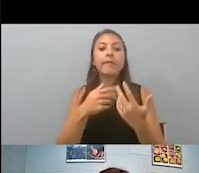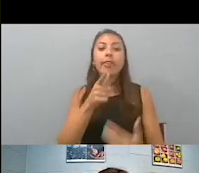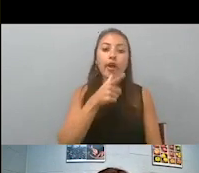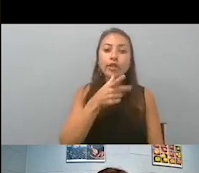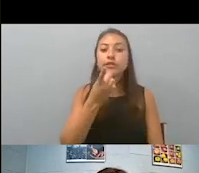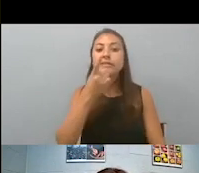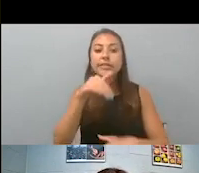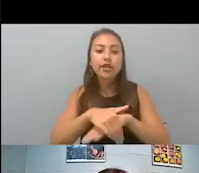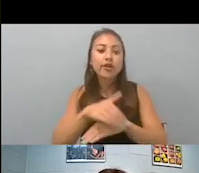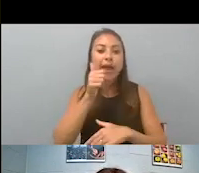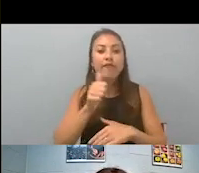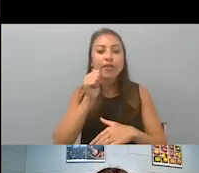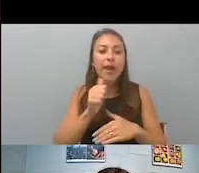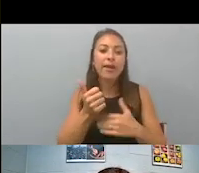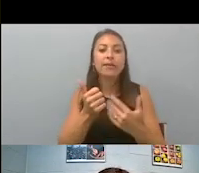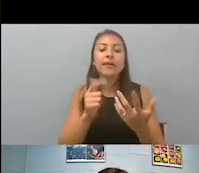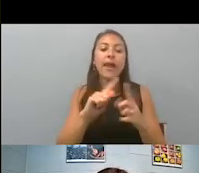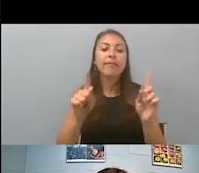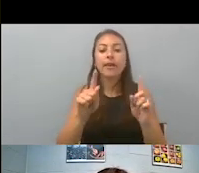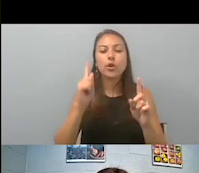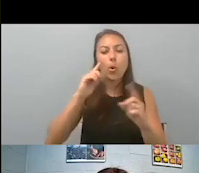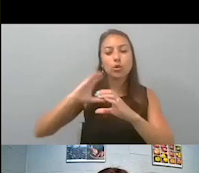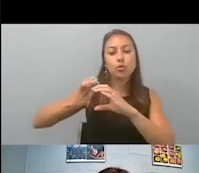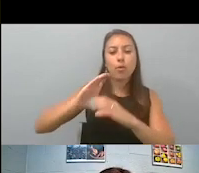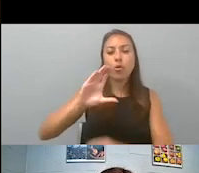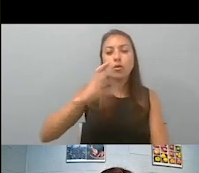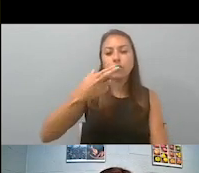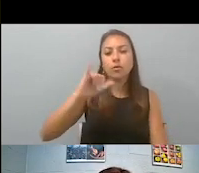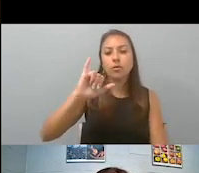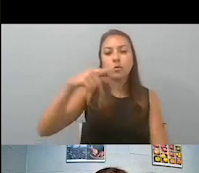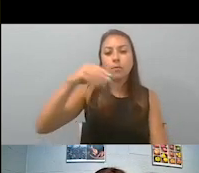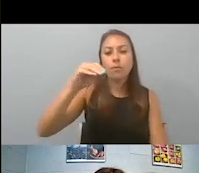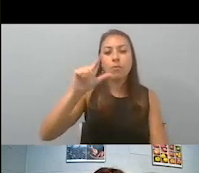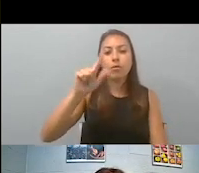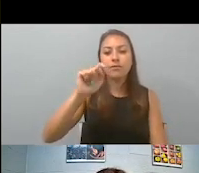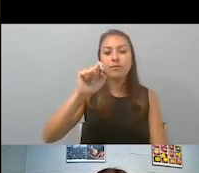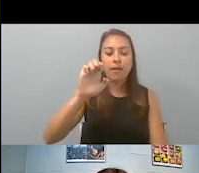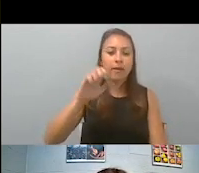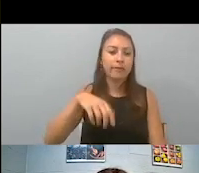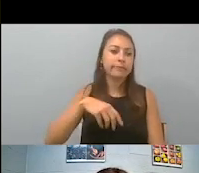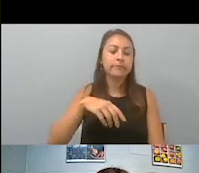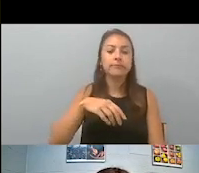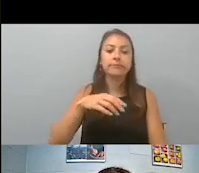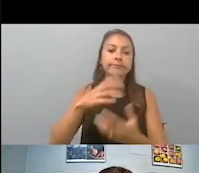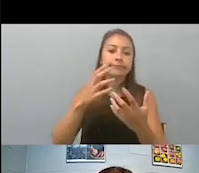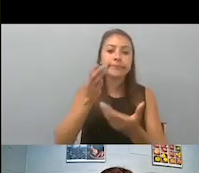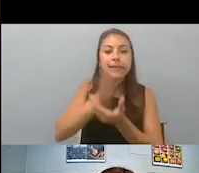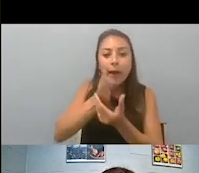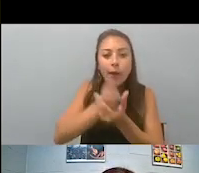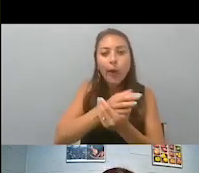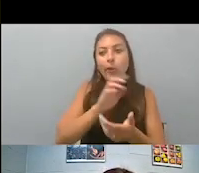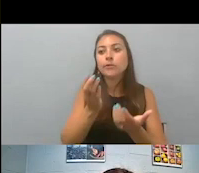a taqueria that is similar to like a Chipotle style. You can build something as a burrito, tacos, a taco